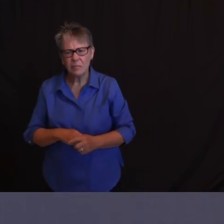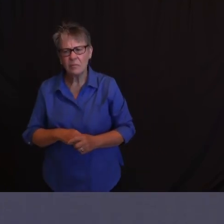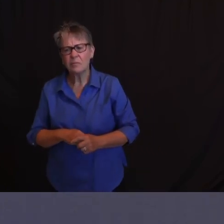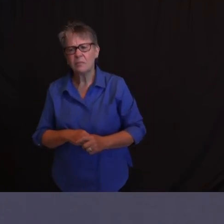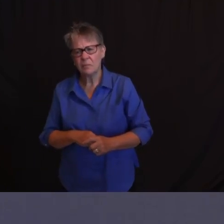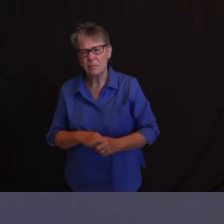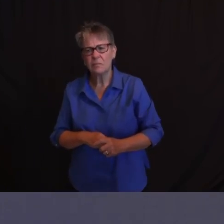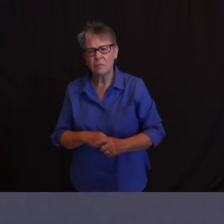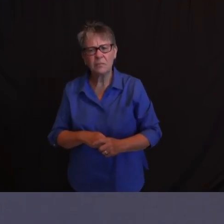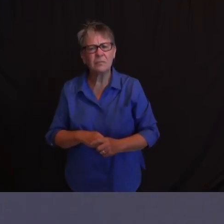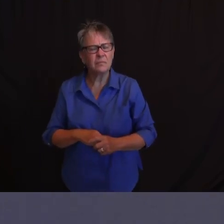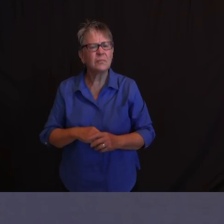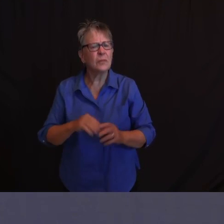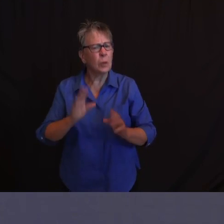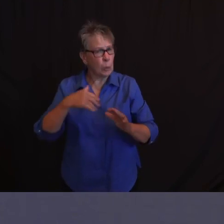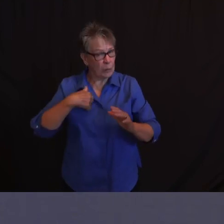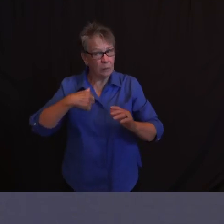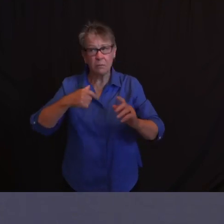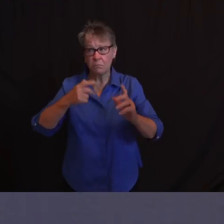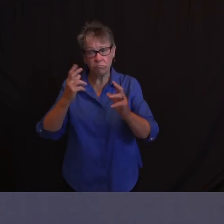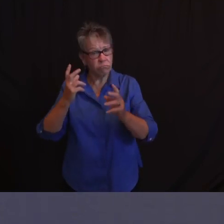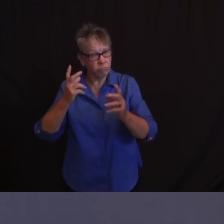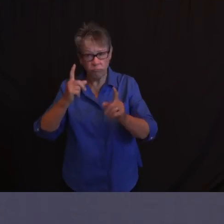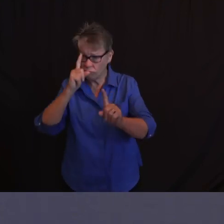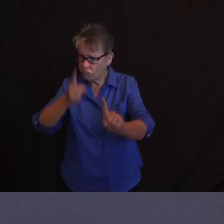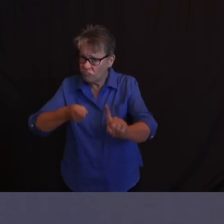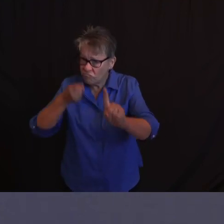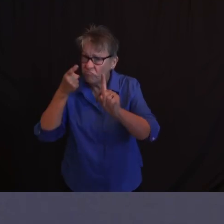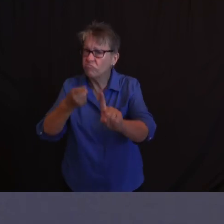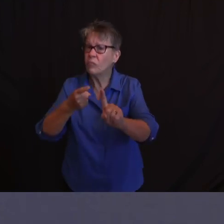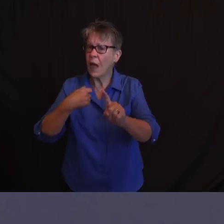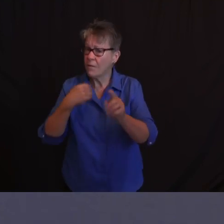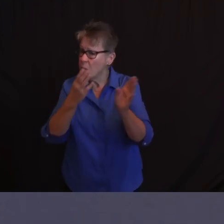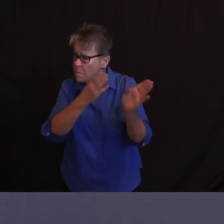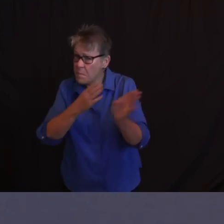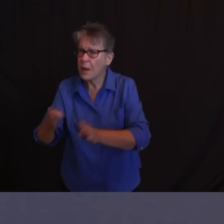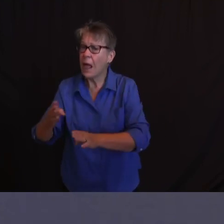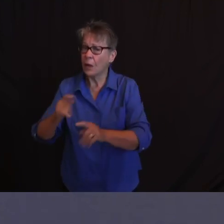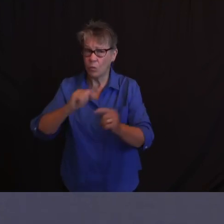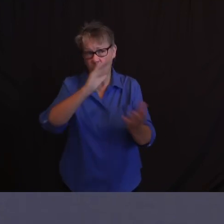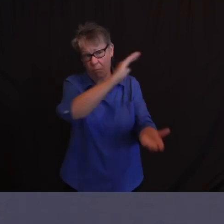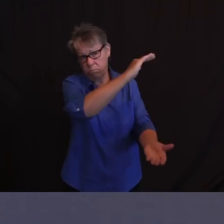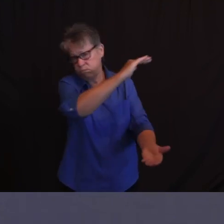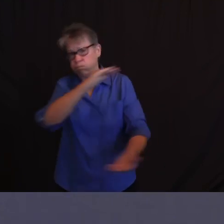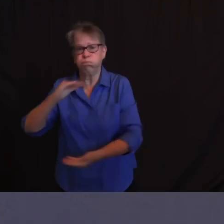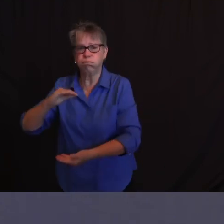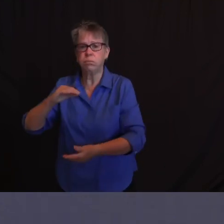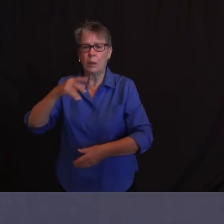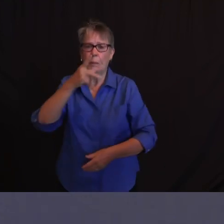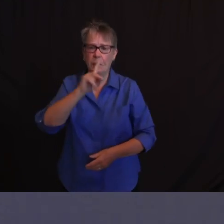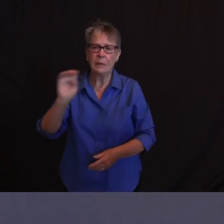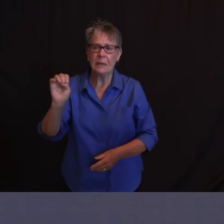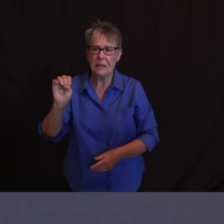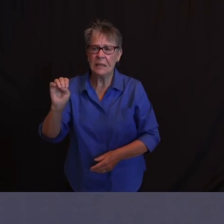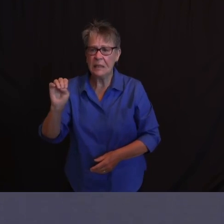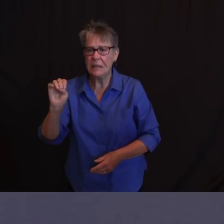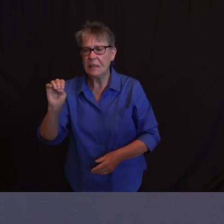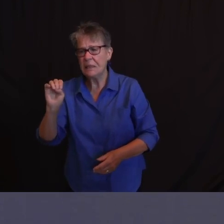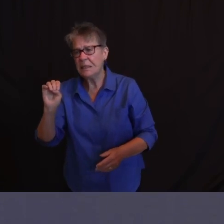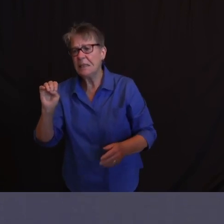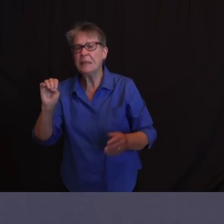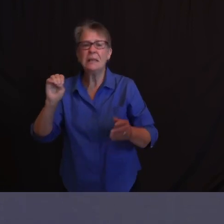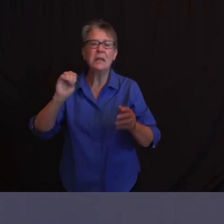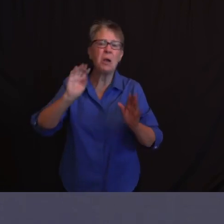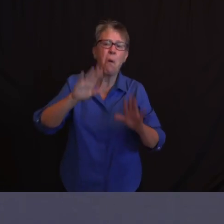point we can look at a stockpile and say we've got 30 days or 60 days or 90 days, whatever it may be. But we're not there yet. Well,